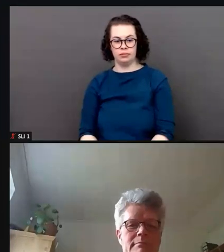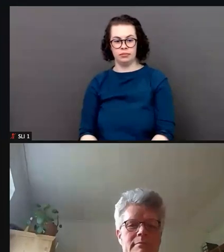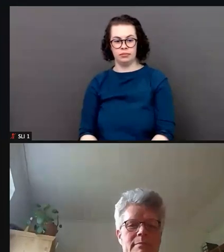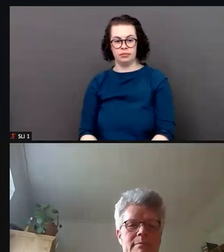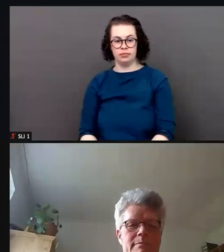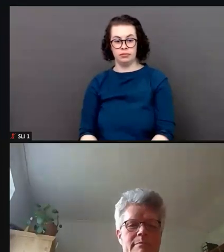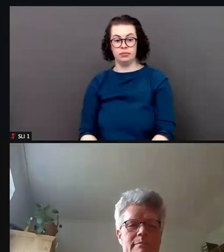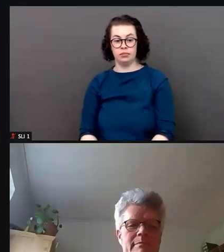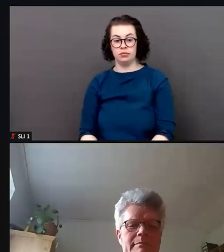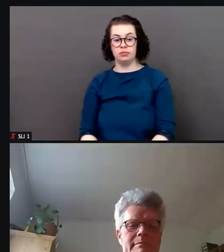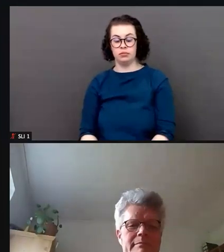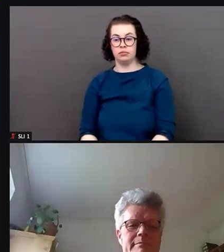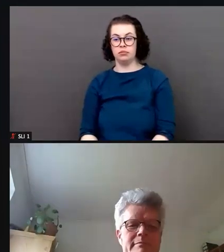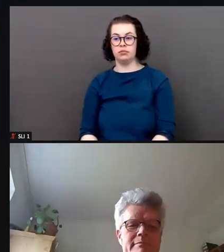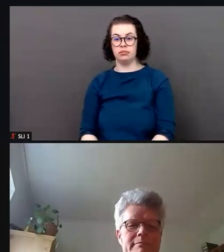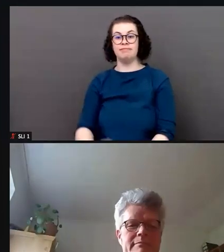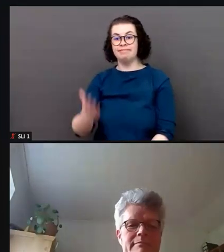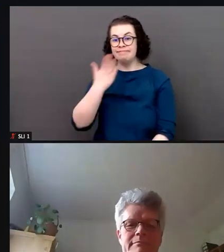Thank you very much, Soren and Monica.